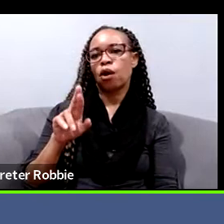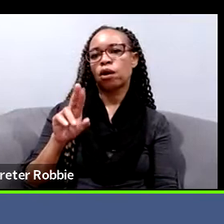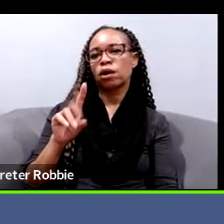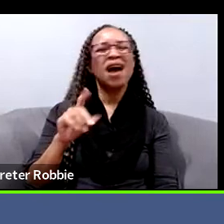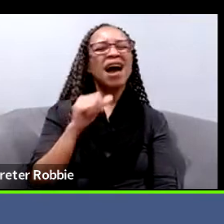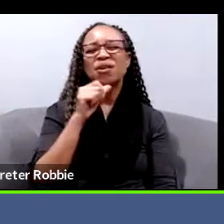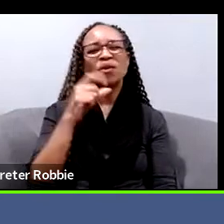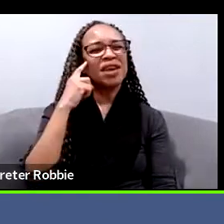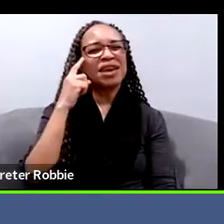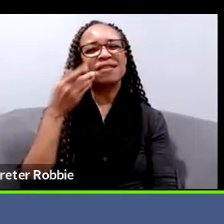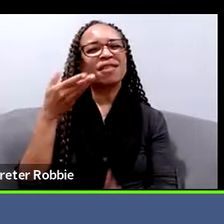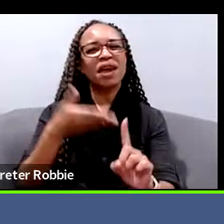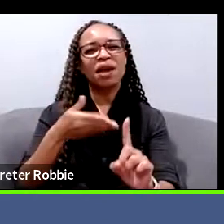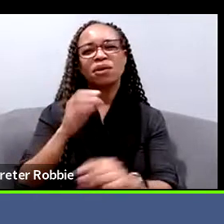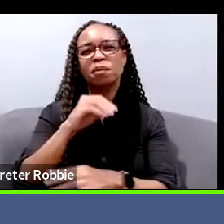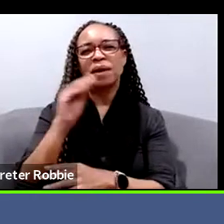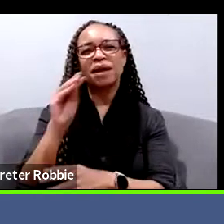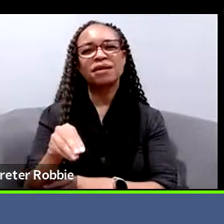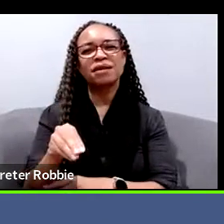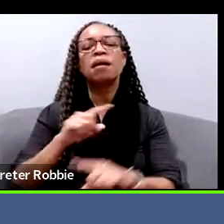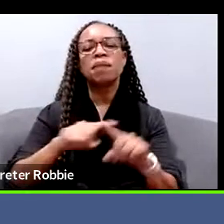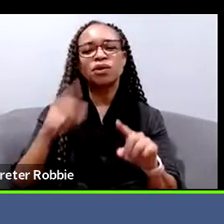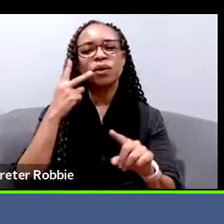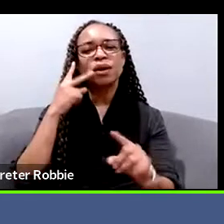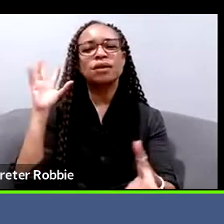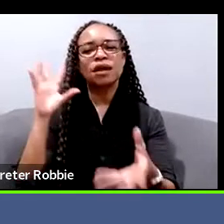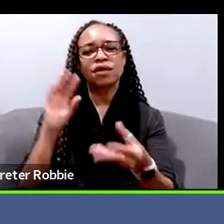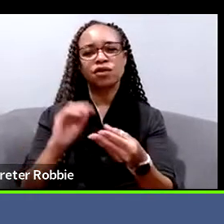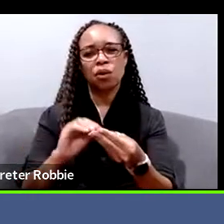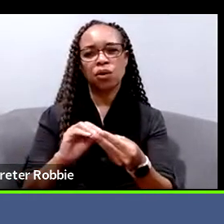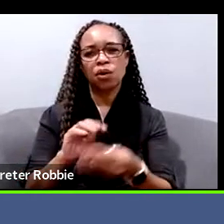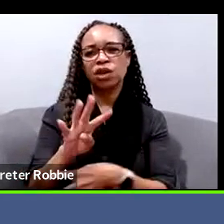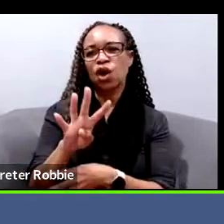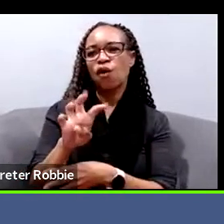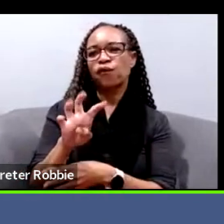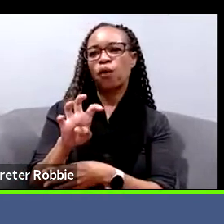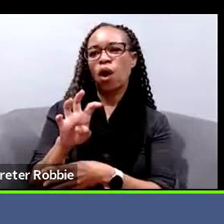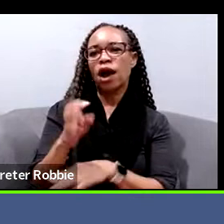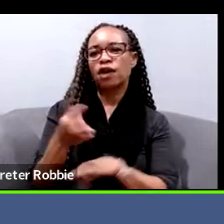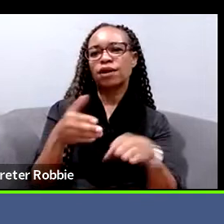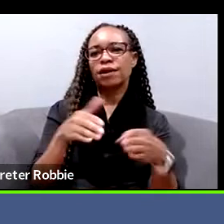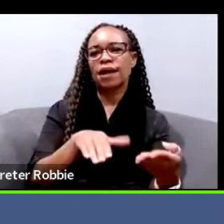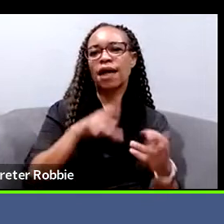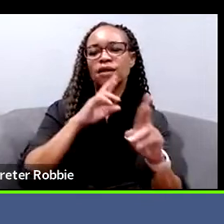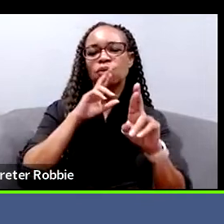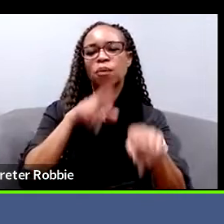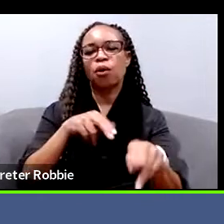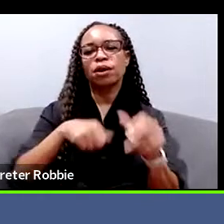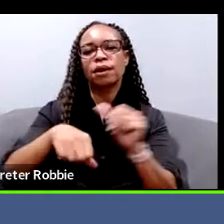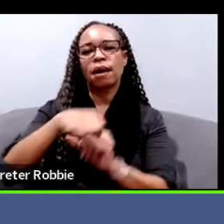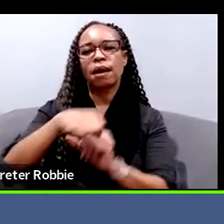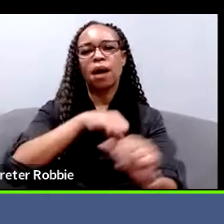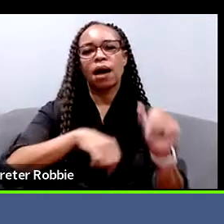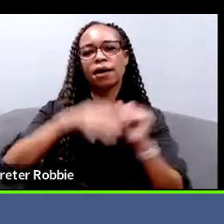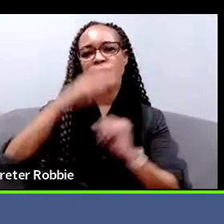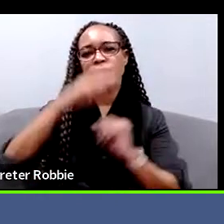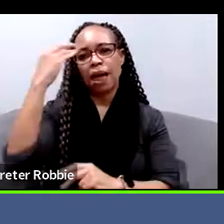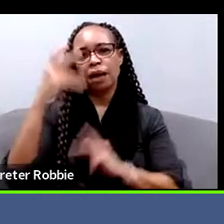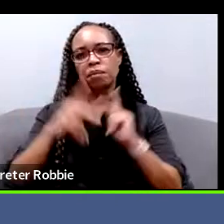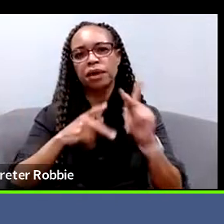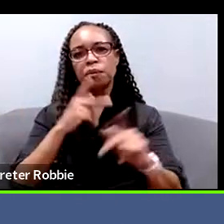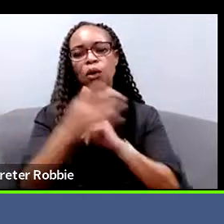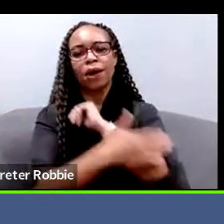at the totals, and about 400 deaths reported amongst African American